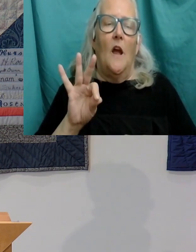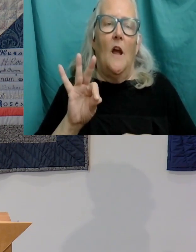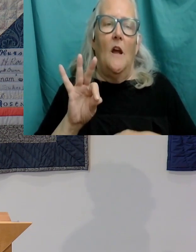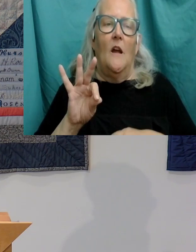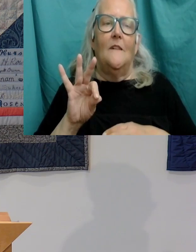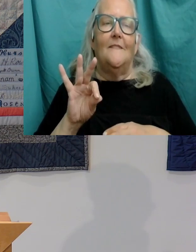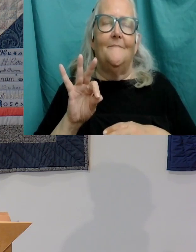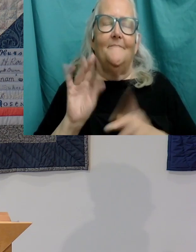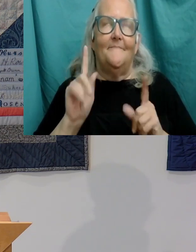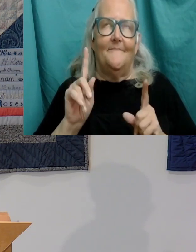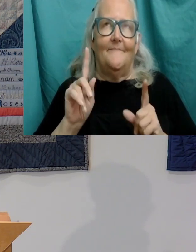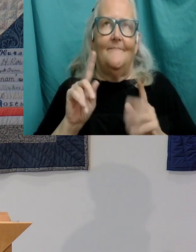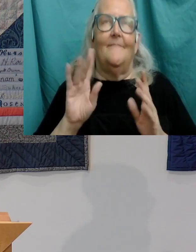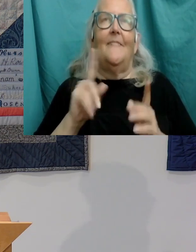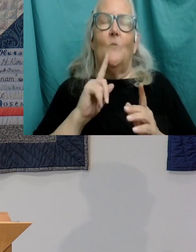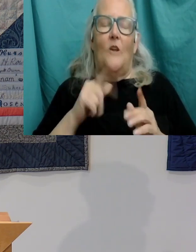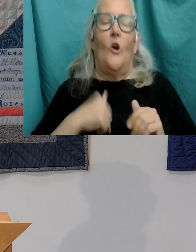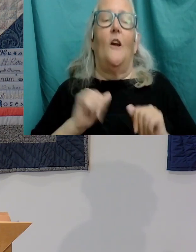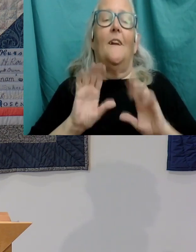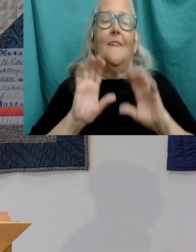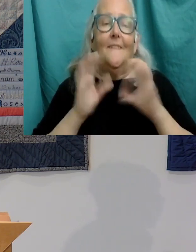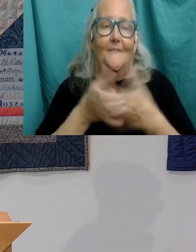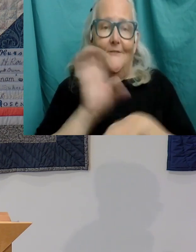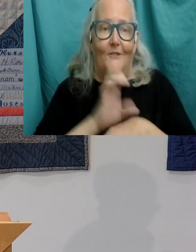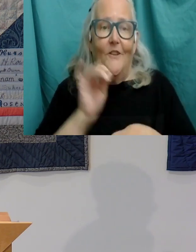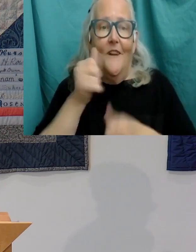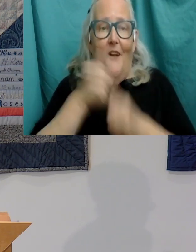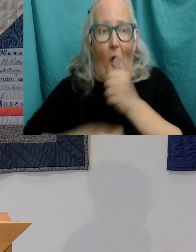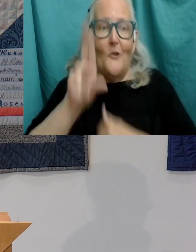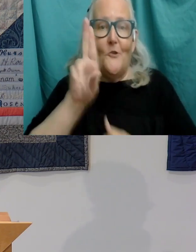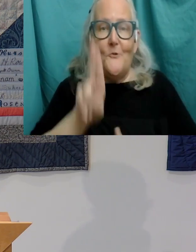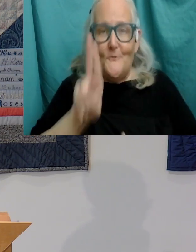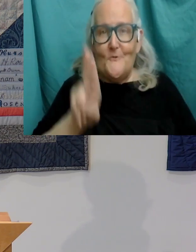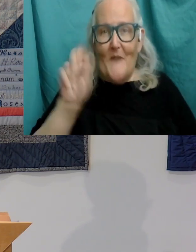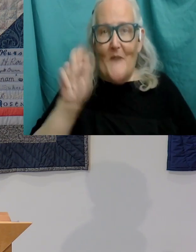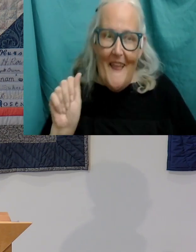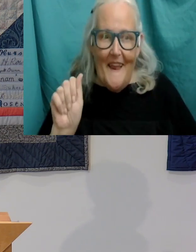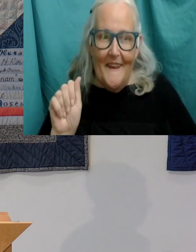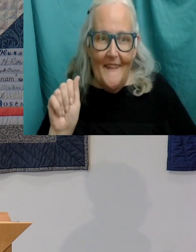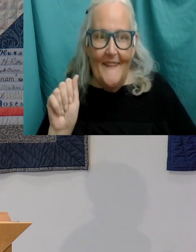a member congregation of the Unitarian Universalist Church, or